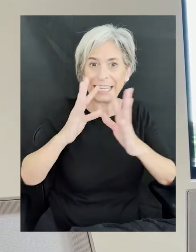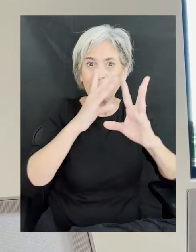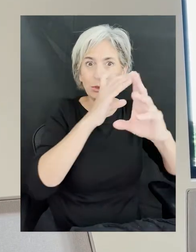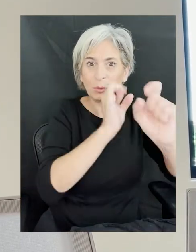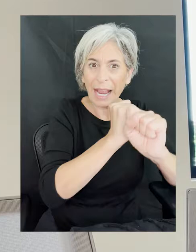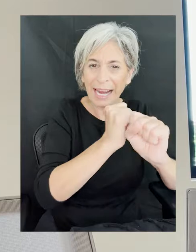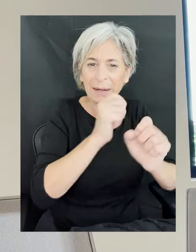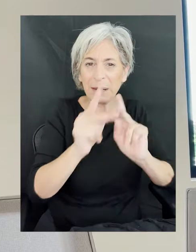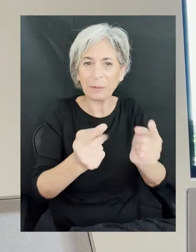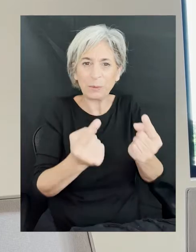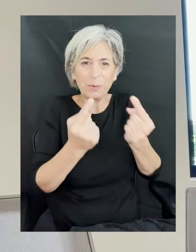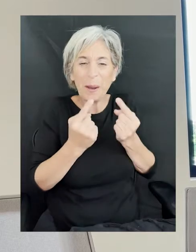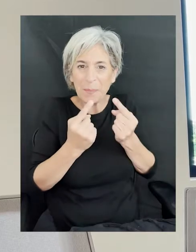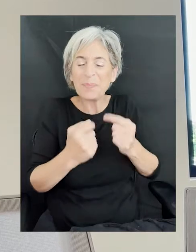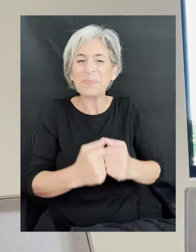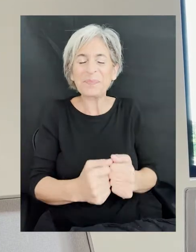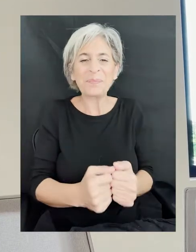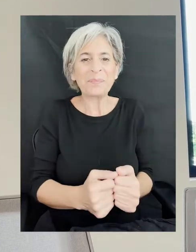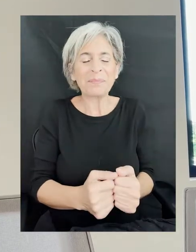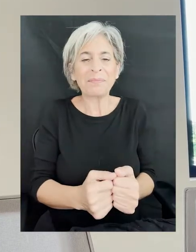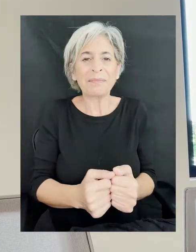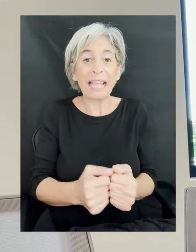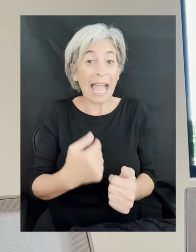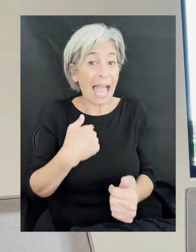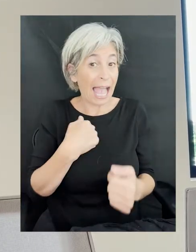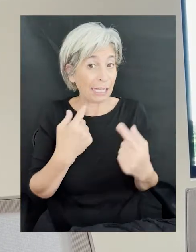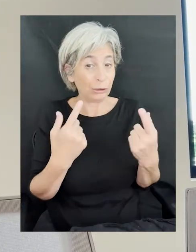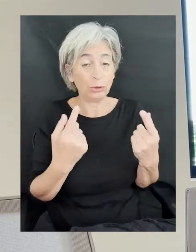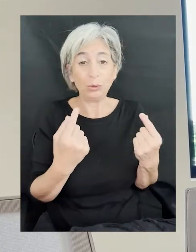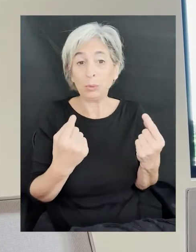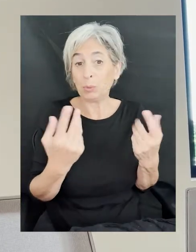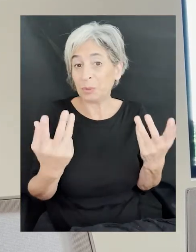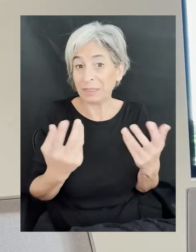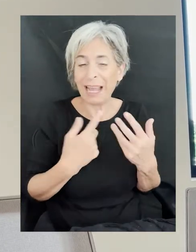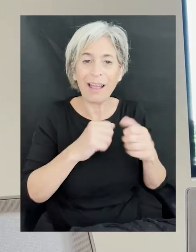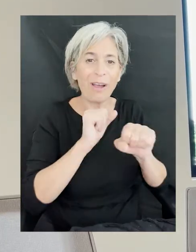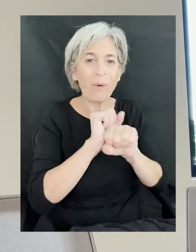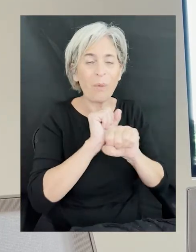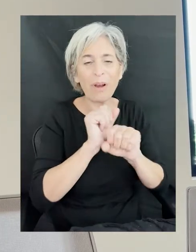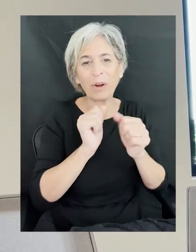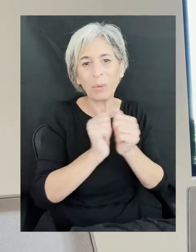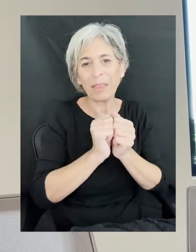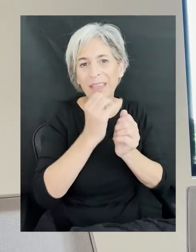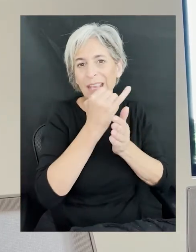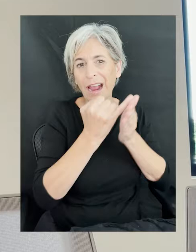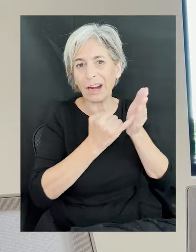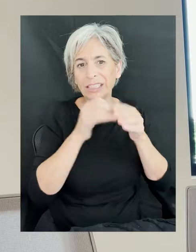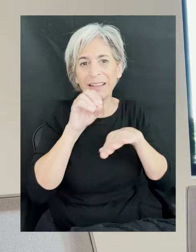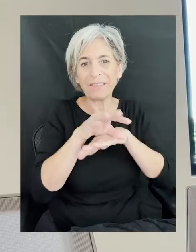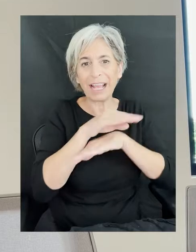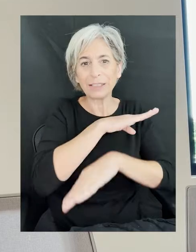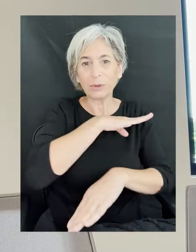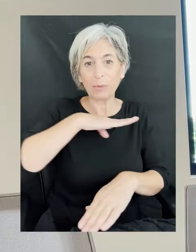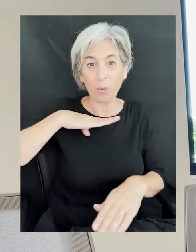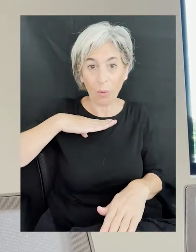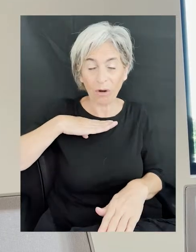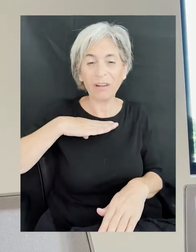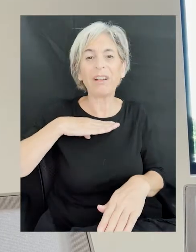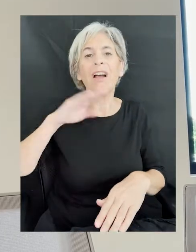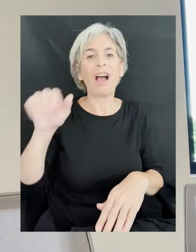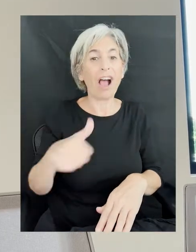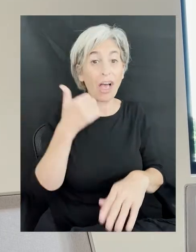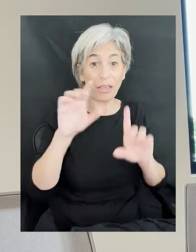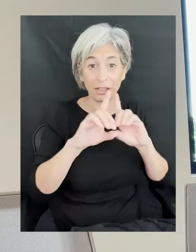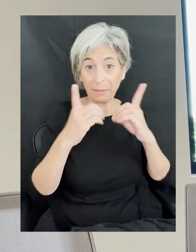city. So what I do is I work with the Arts Advisory Board and other